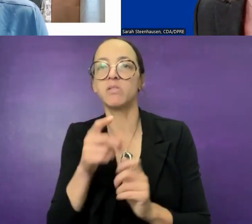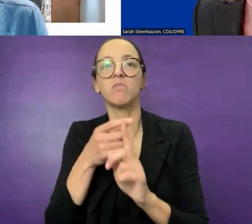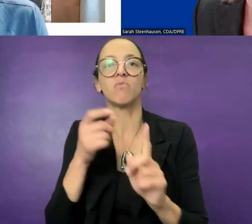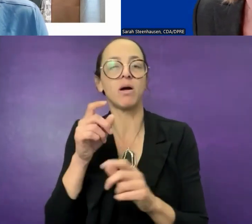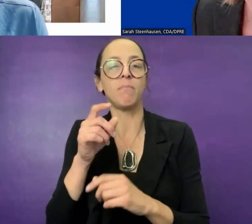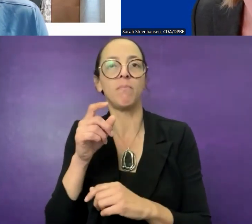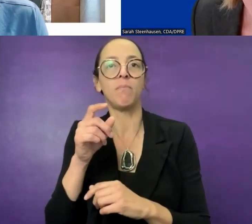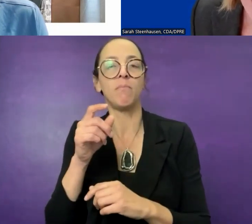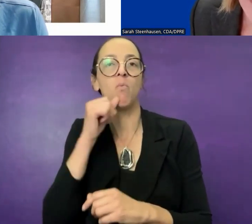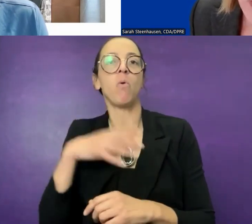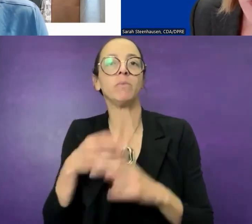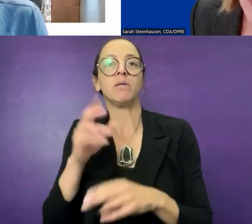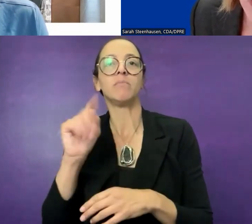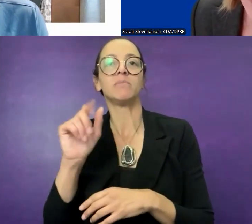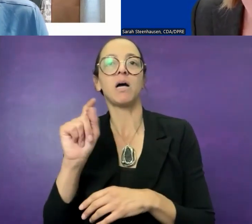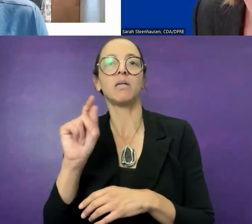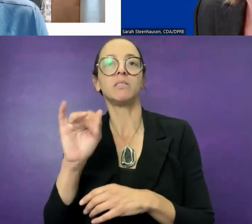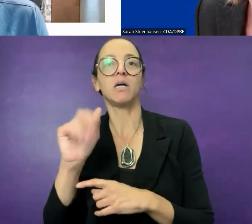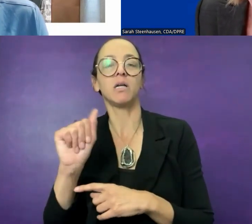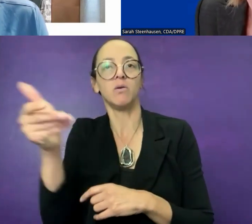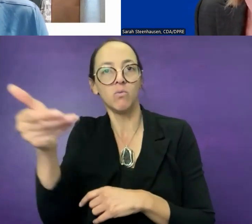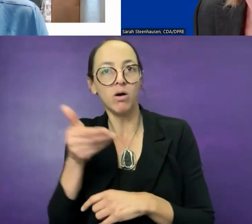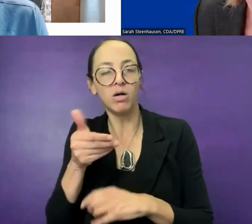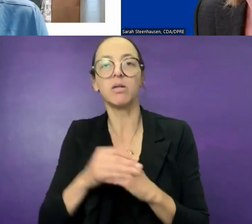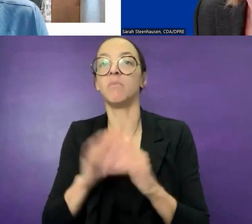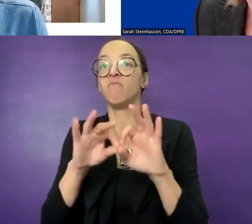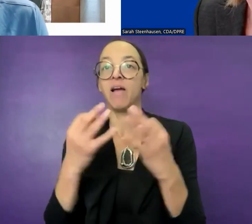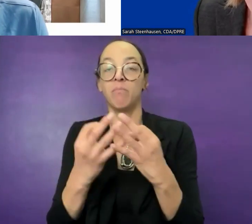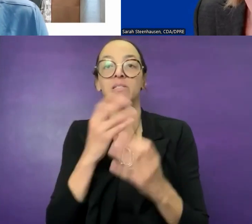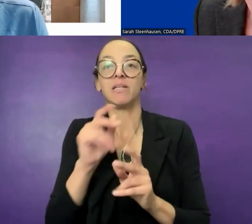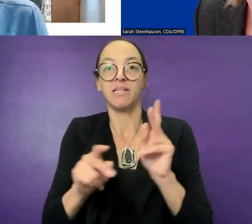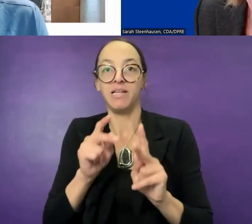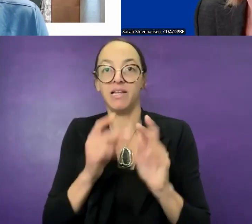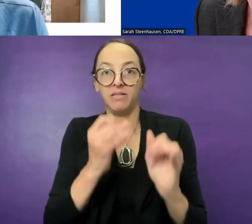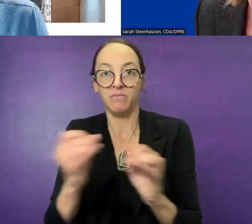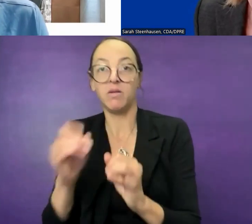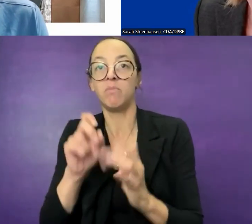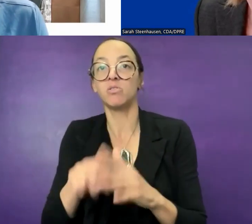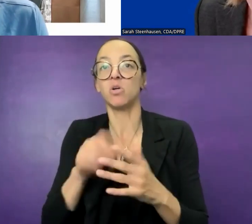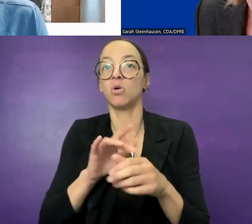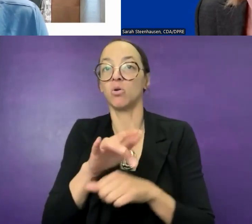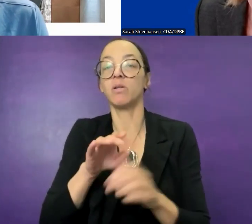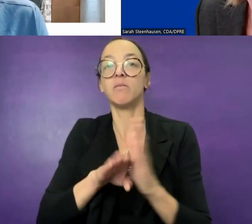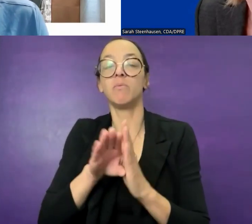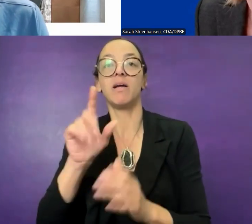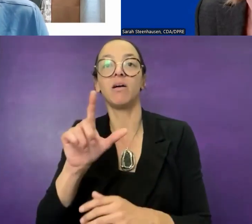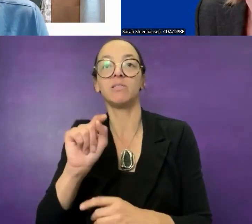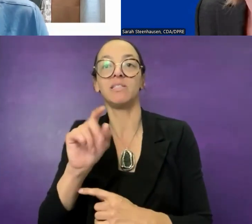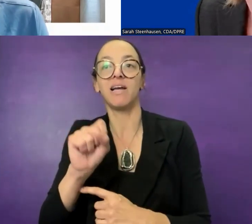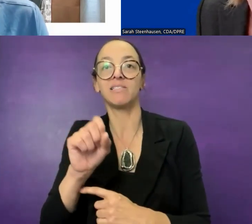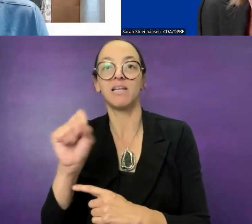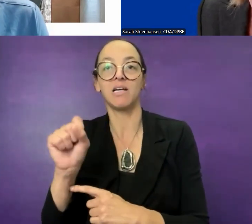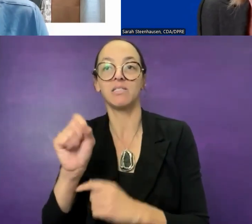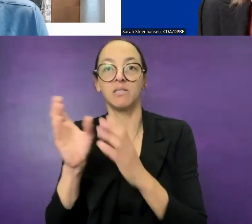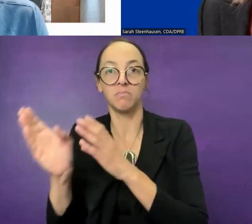Welcome, Tatiana. Families and individuals must start early in developing a LTSS plan and not wait until one actually